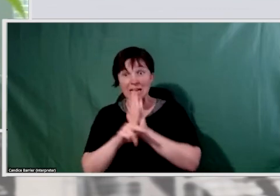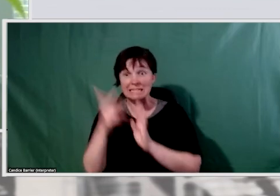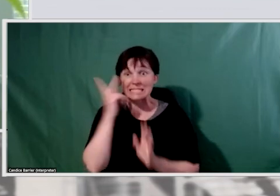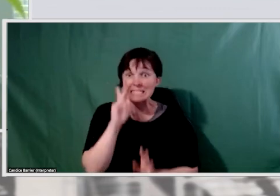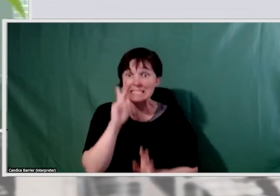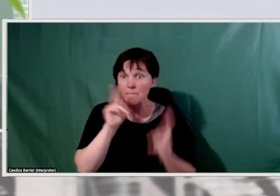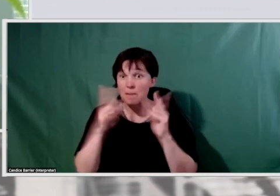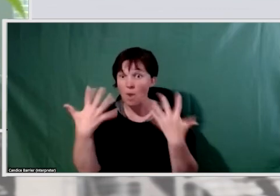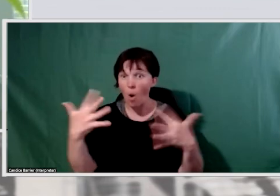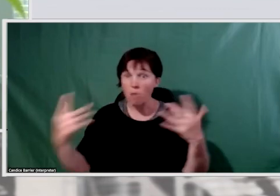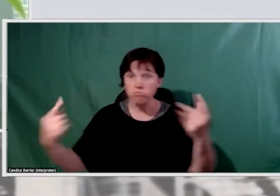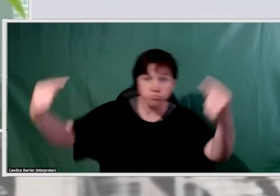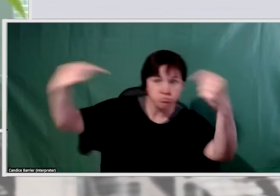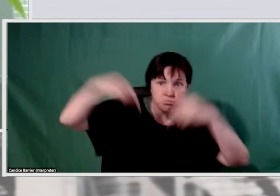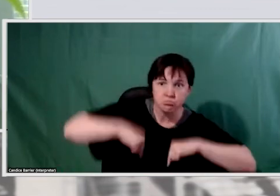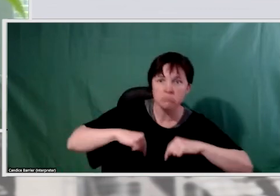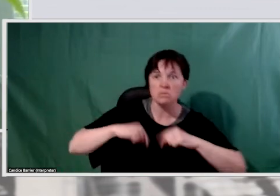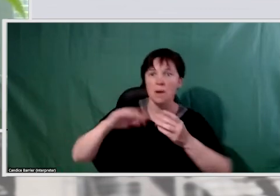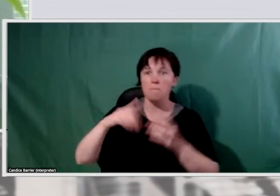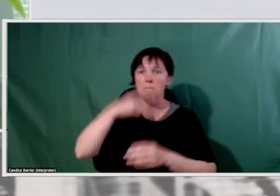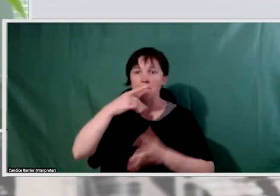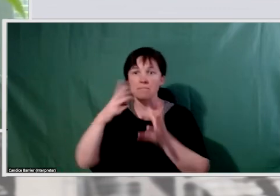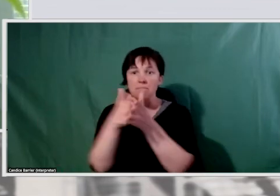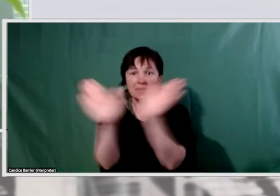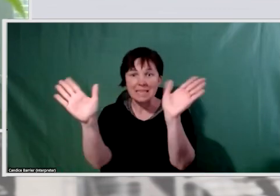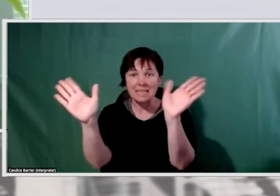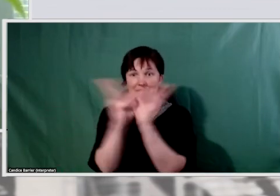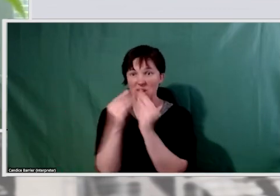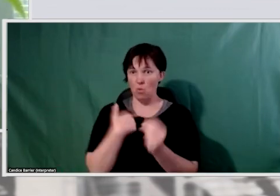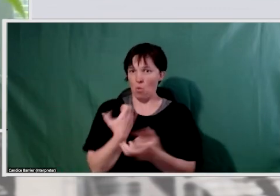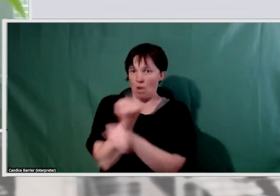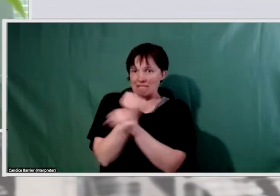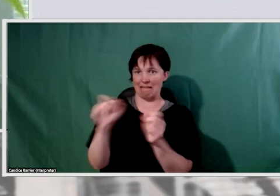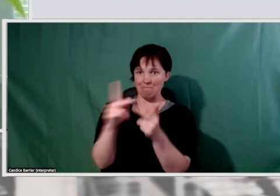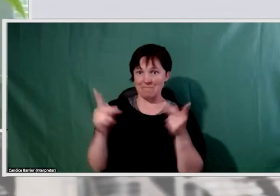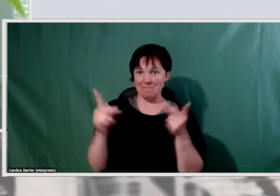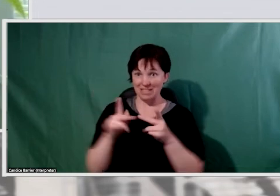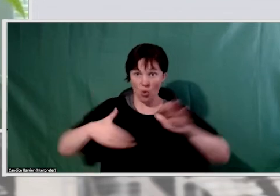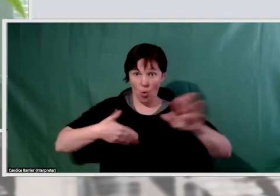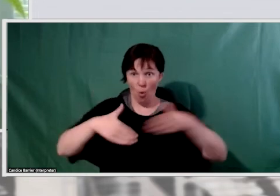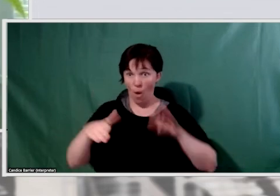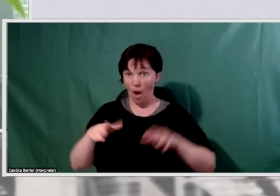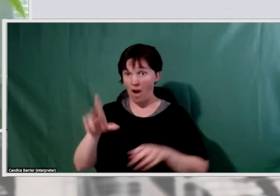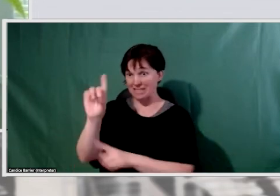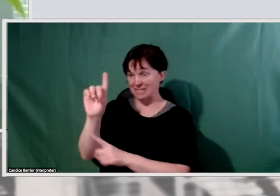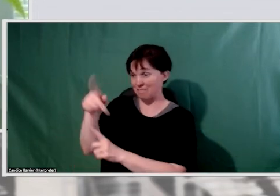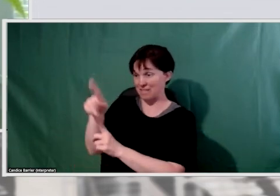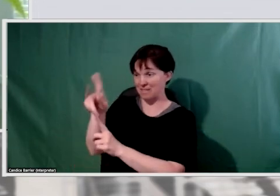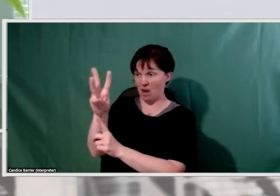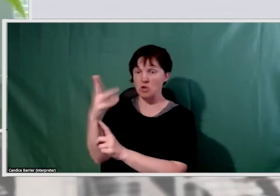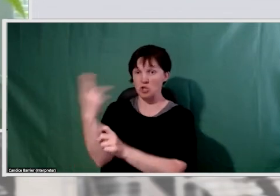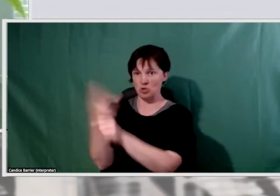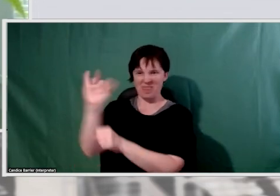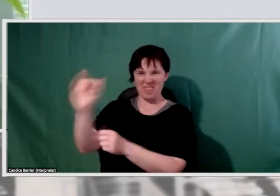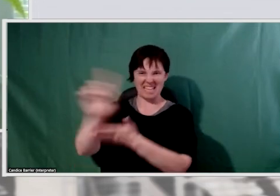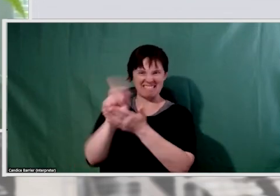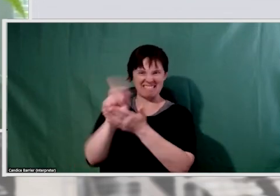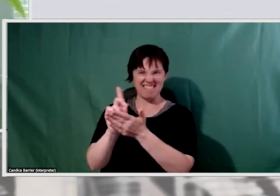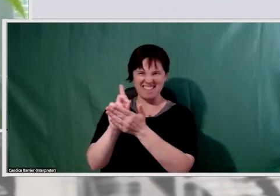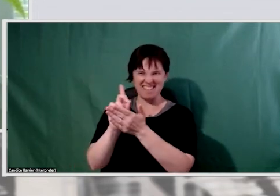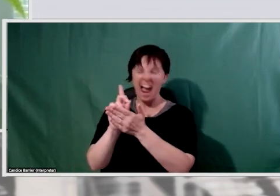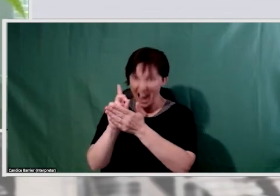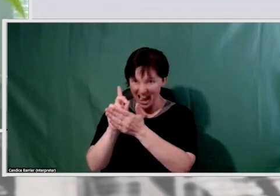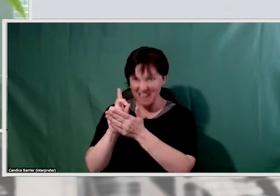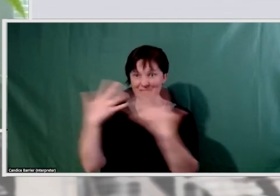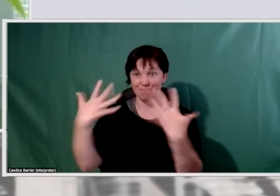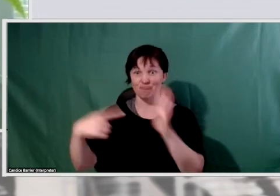coming to public meetings and saying, we want a safe place to walk. And then DPW using that as a major design feature throughout Whiteman to have